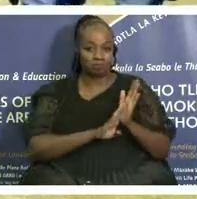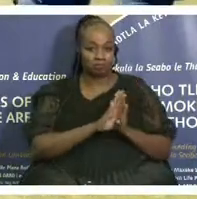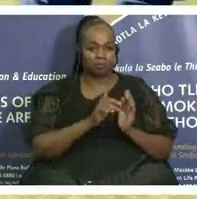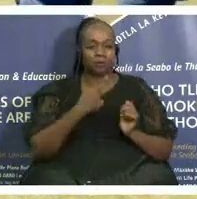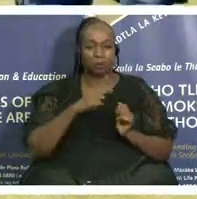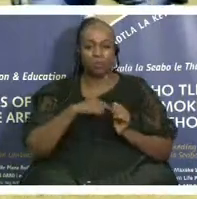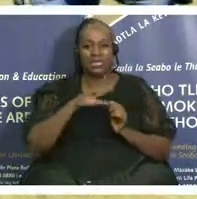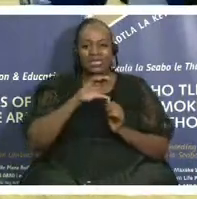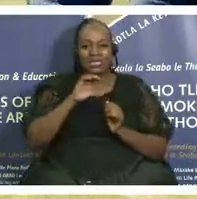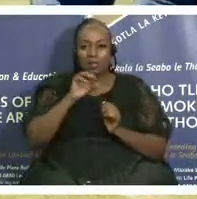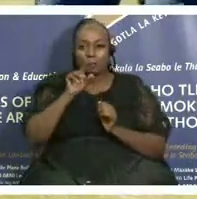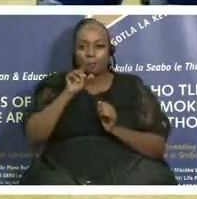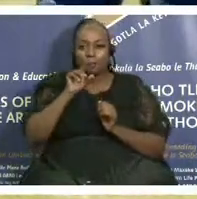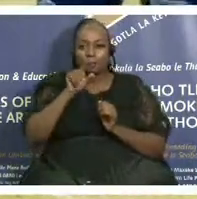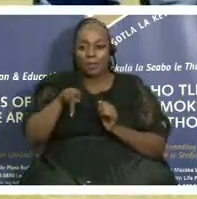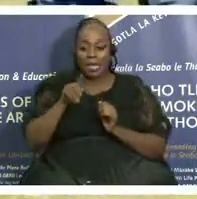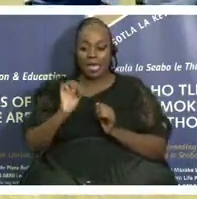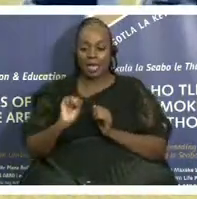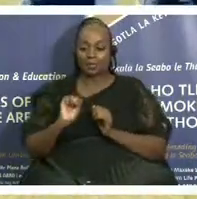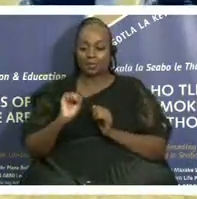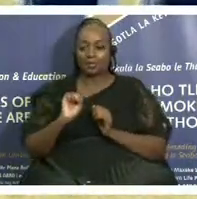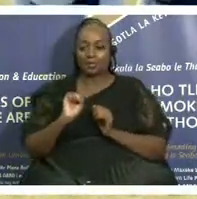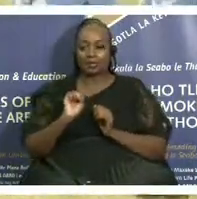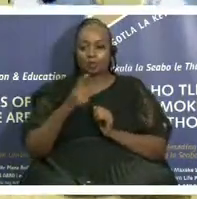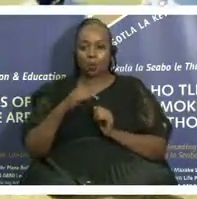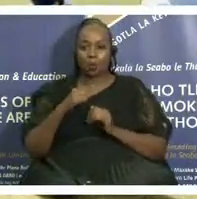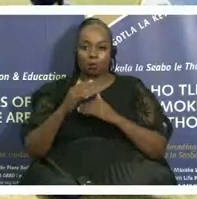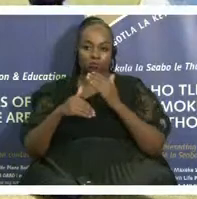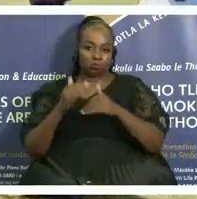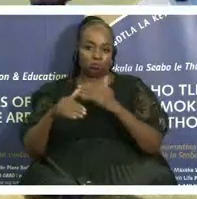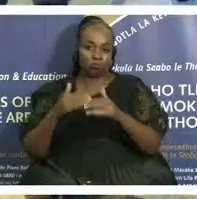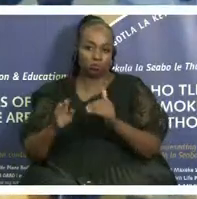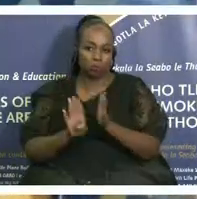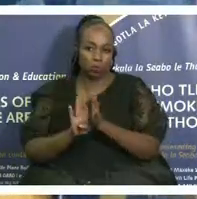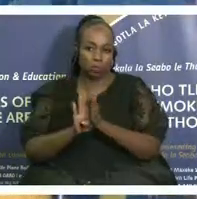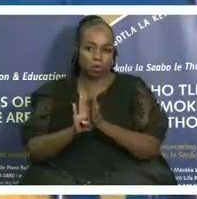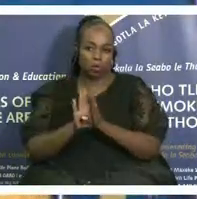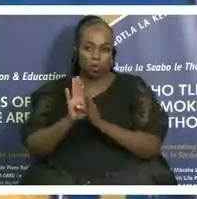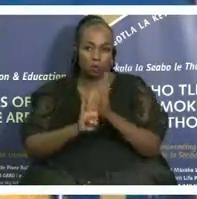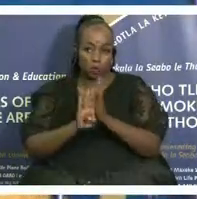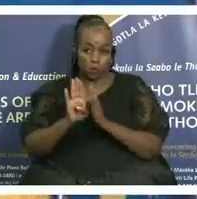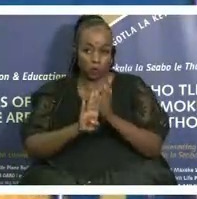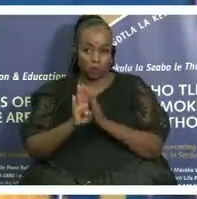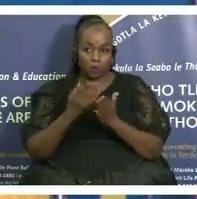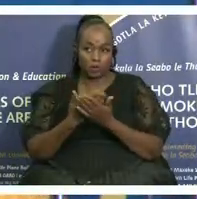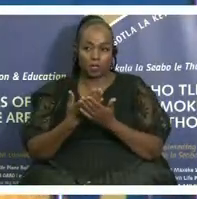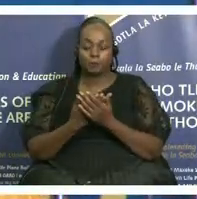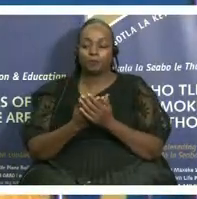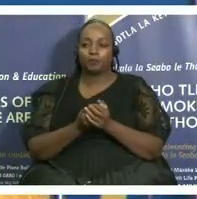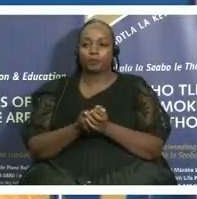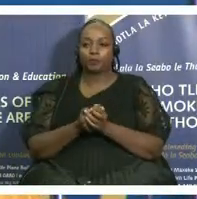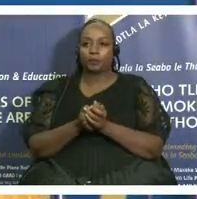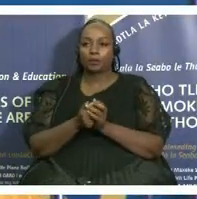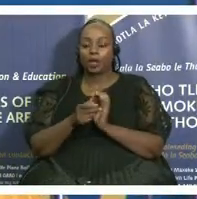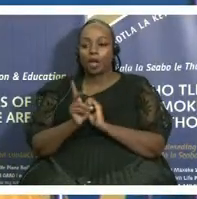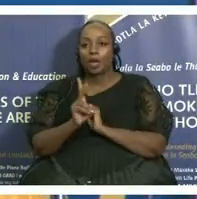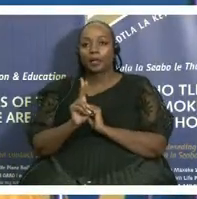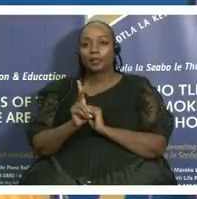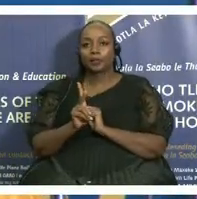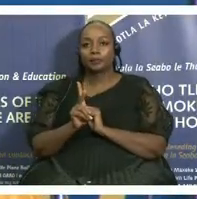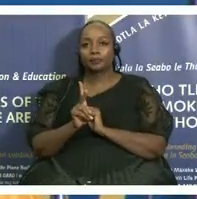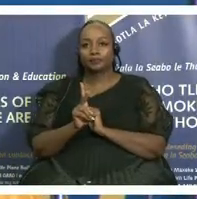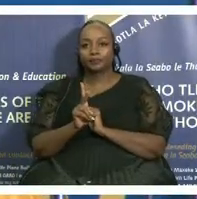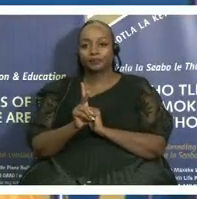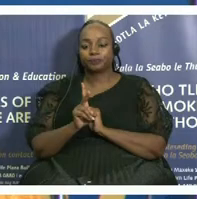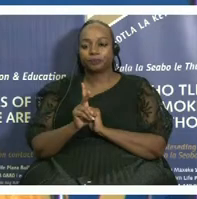to combat crime in our communities. We have experienced the painful truth that fraud and